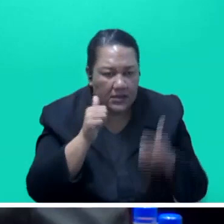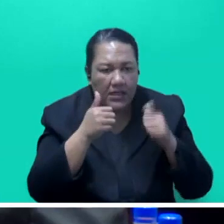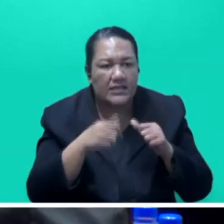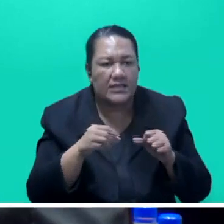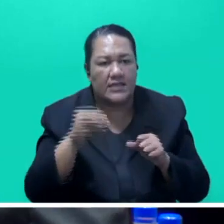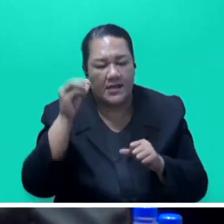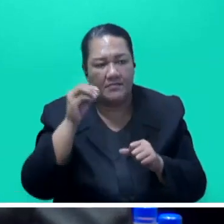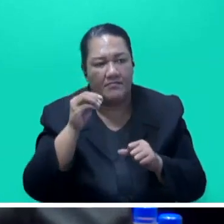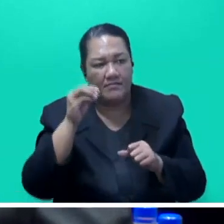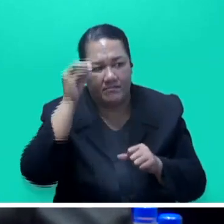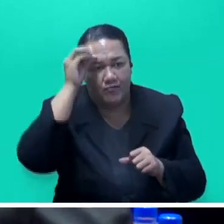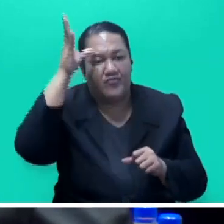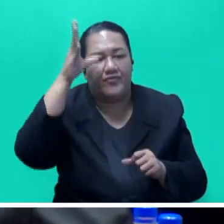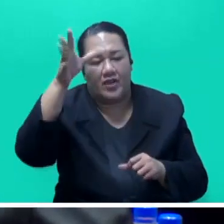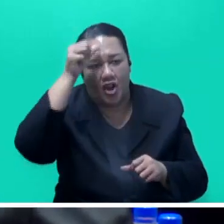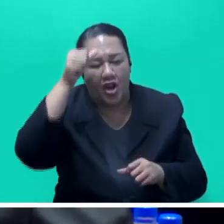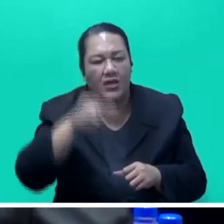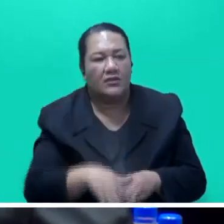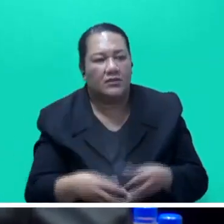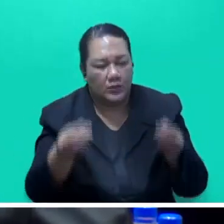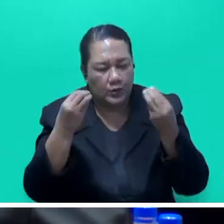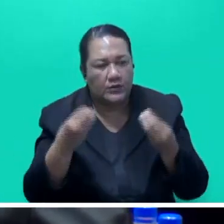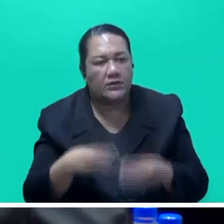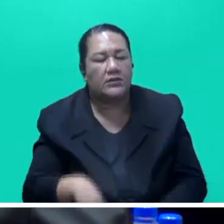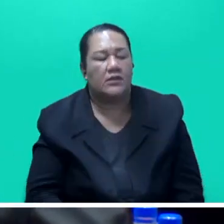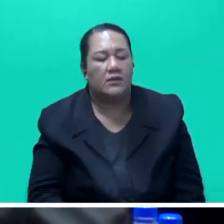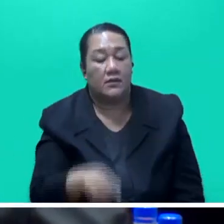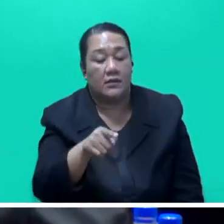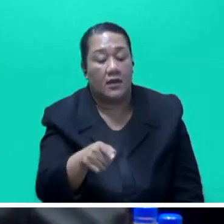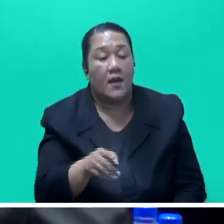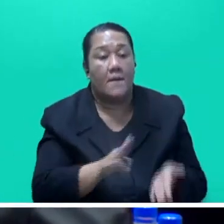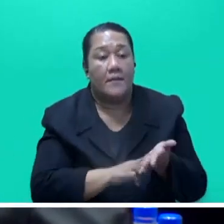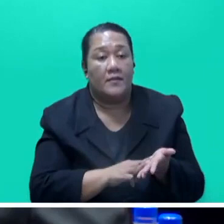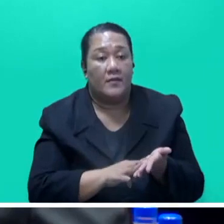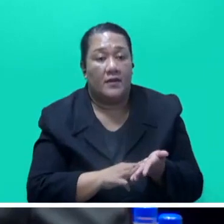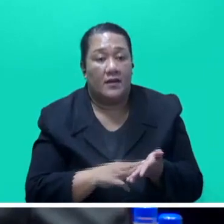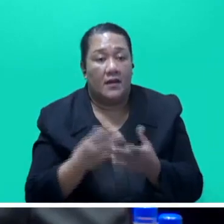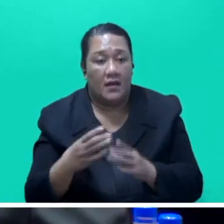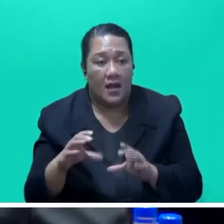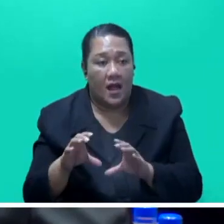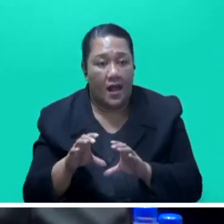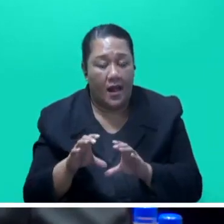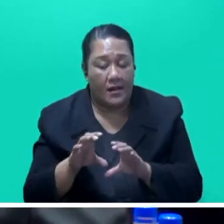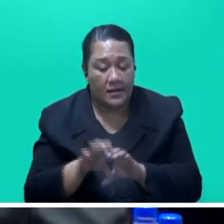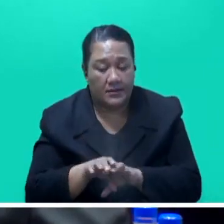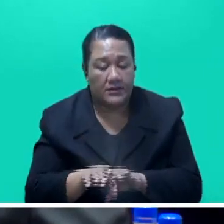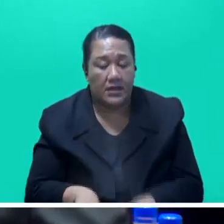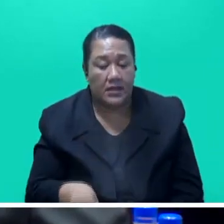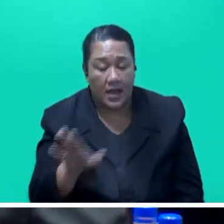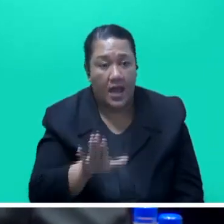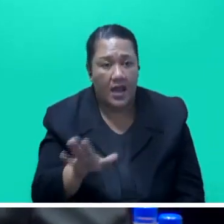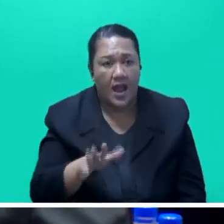very good account of what's happening within the municipal councils, area where we were concerned.